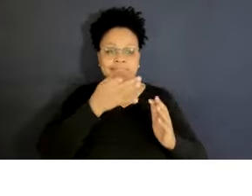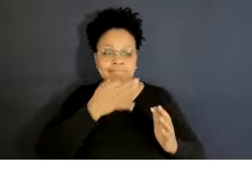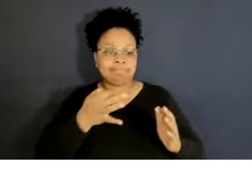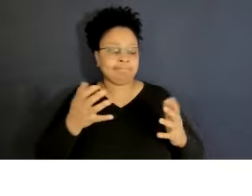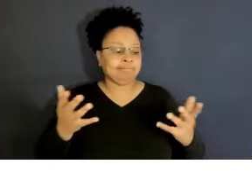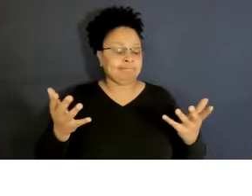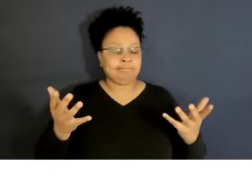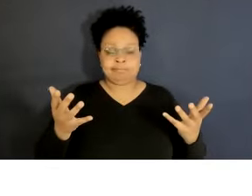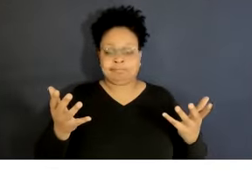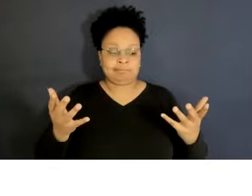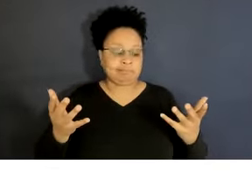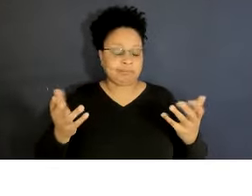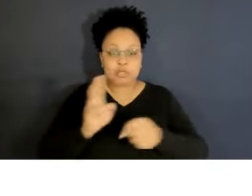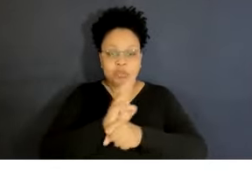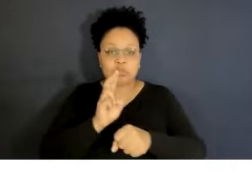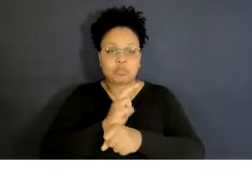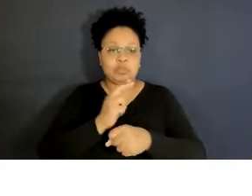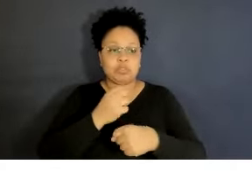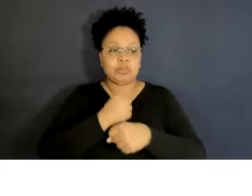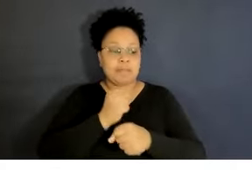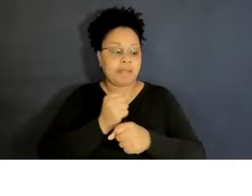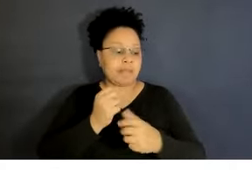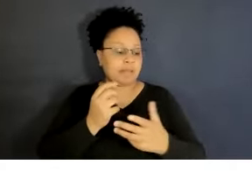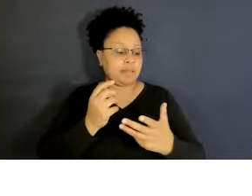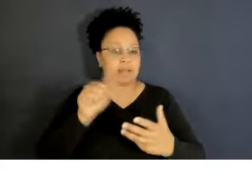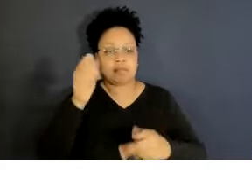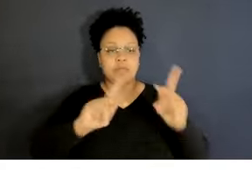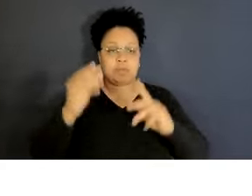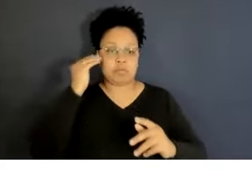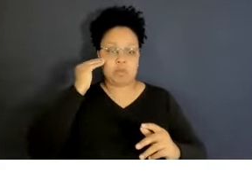in order to make our voices known